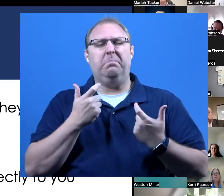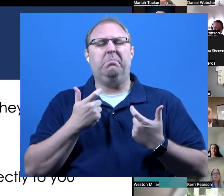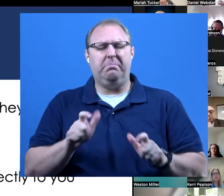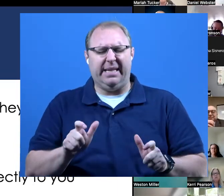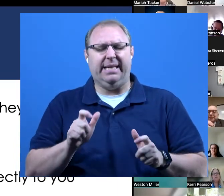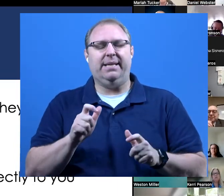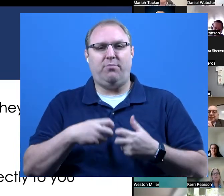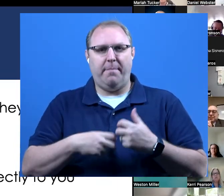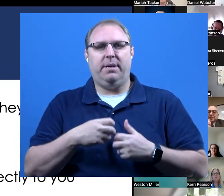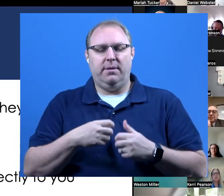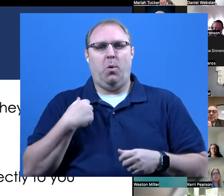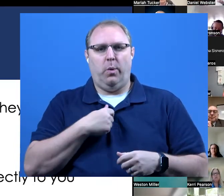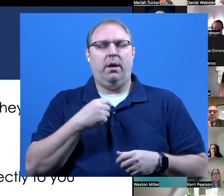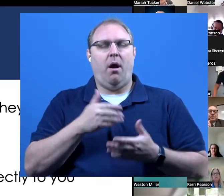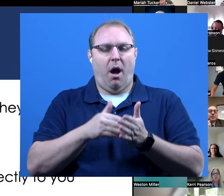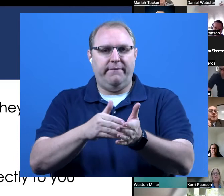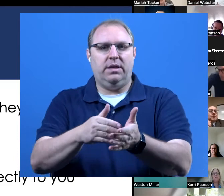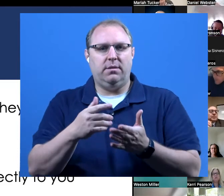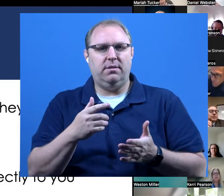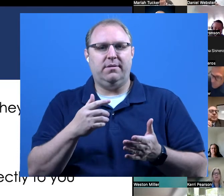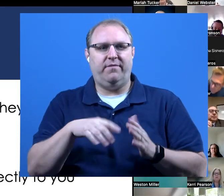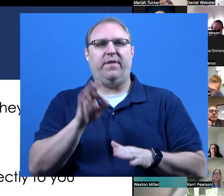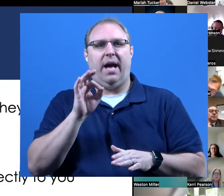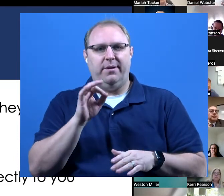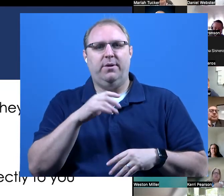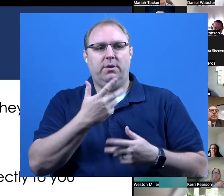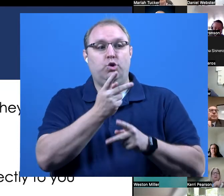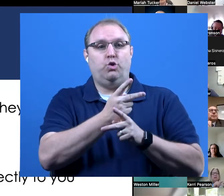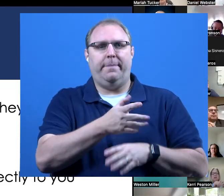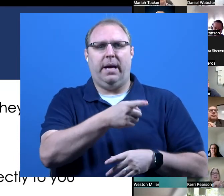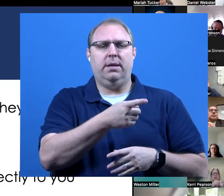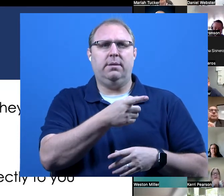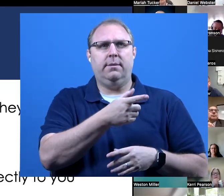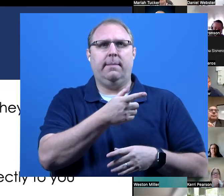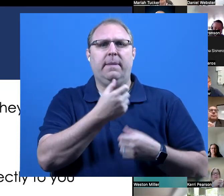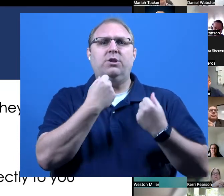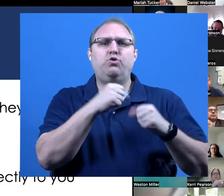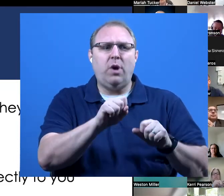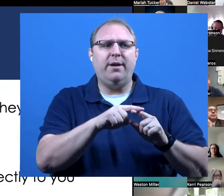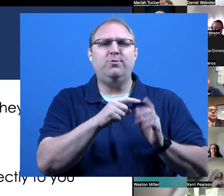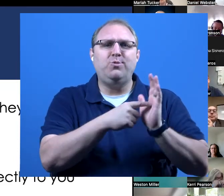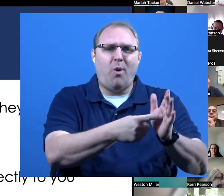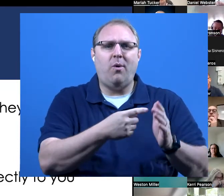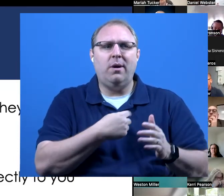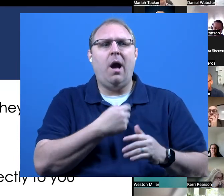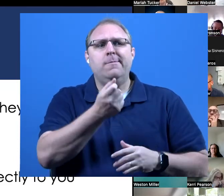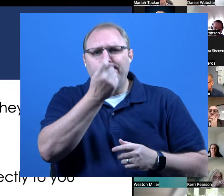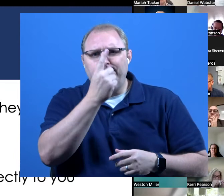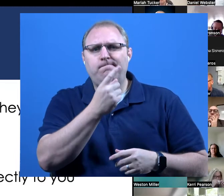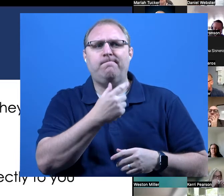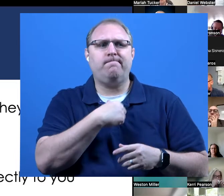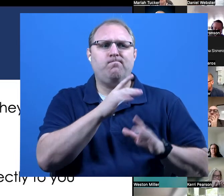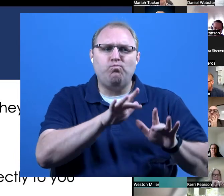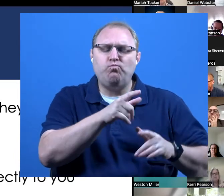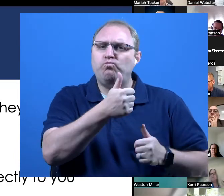that kindness and empathy, go a little bit overboard, and they make an unofficial accommodation, which can be very problematic